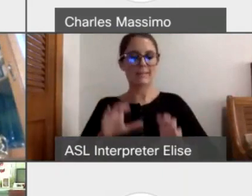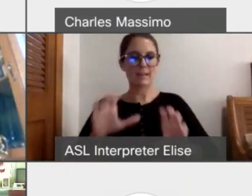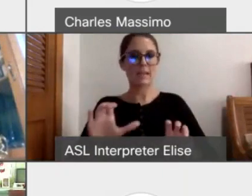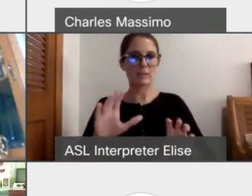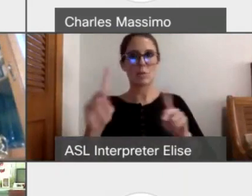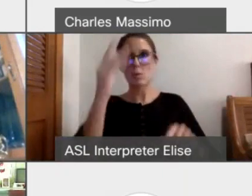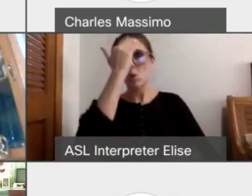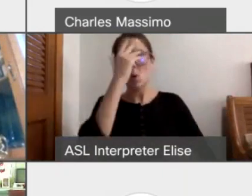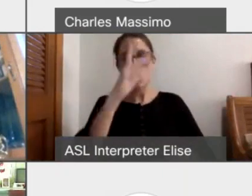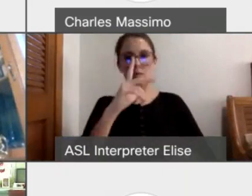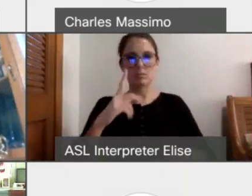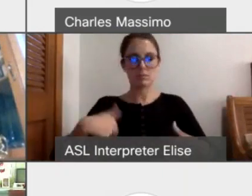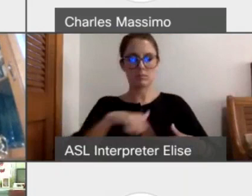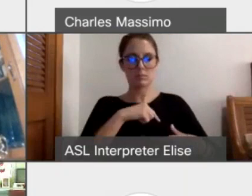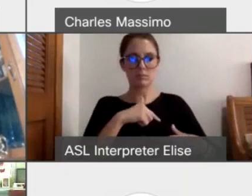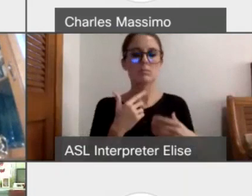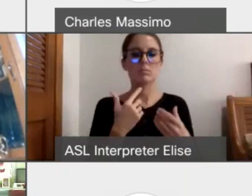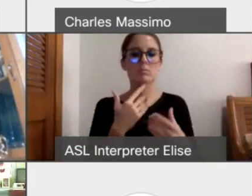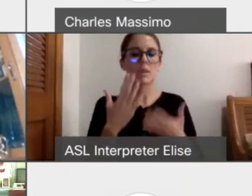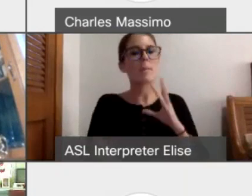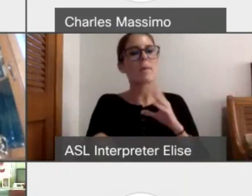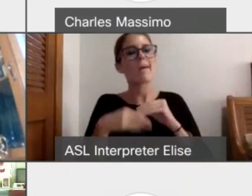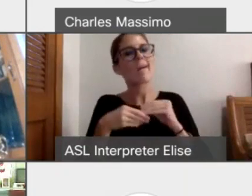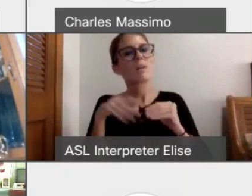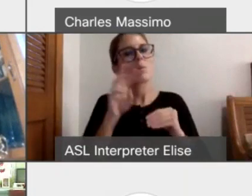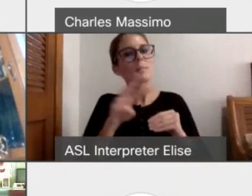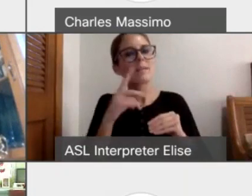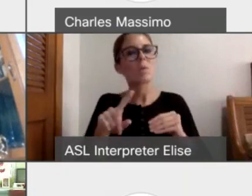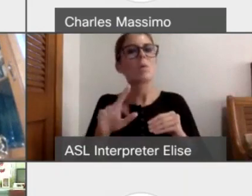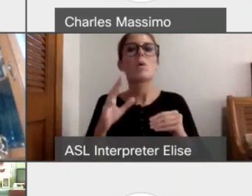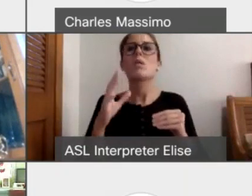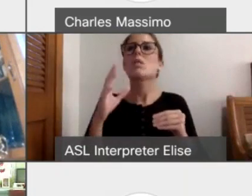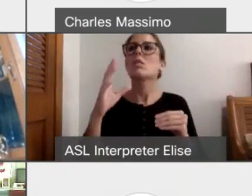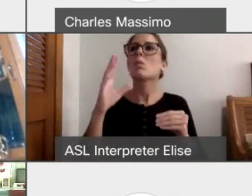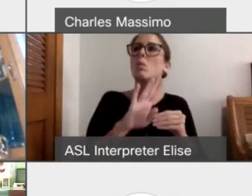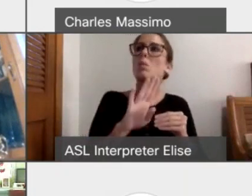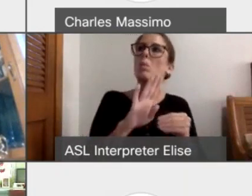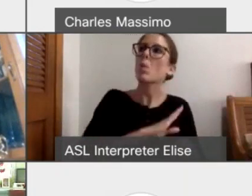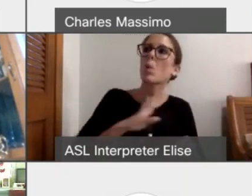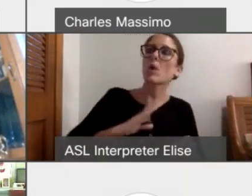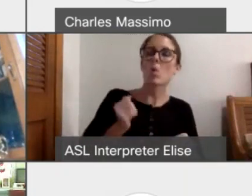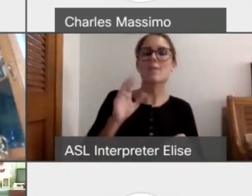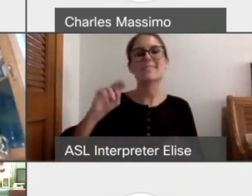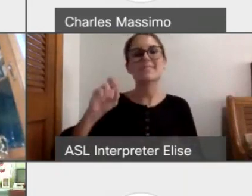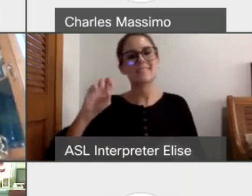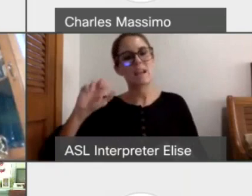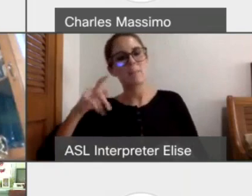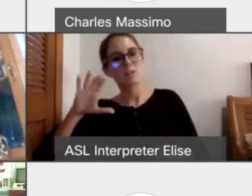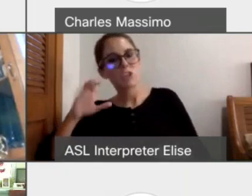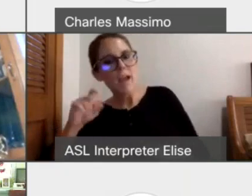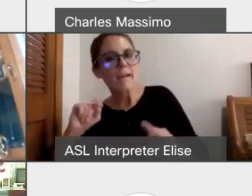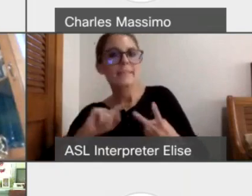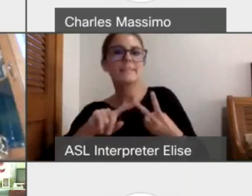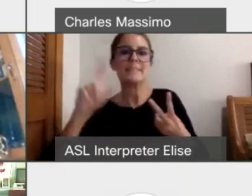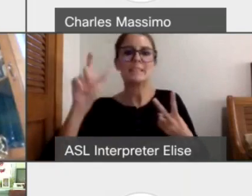Perhaps adding a web page for the board or Snapchat or Instagram, I believe was what had been possibly